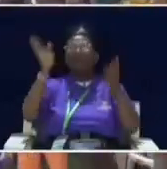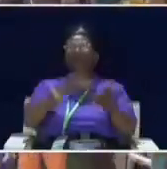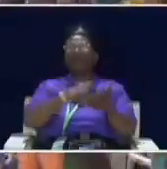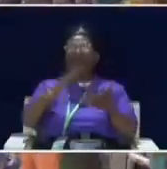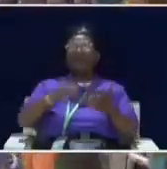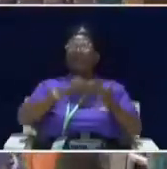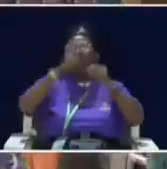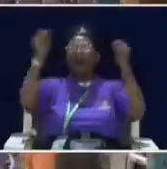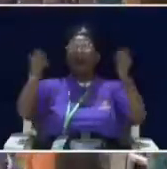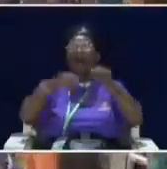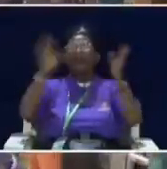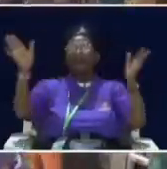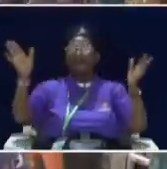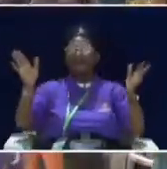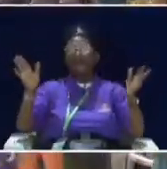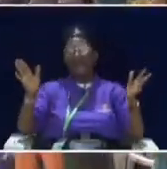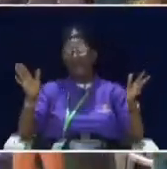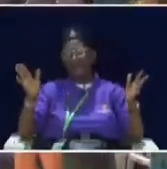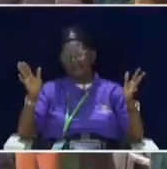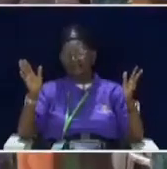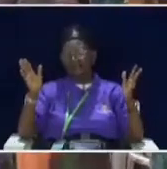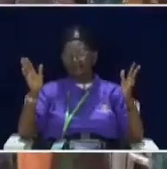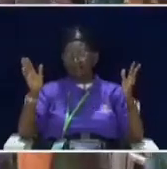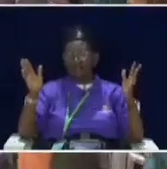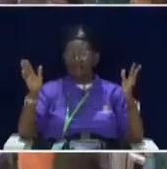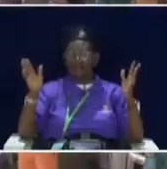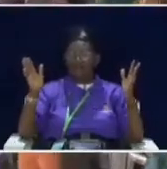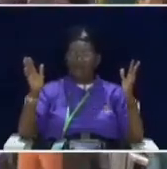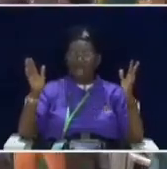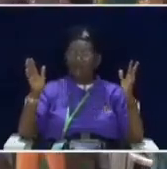Hallelujah, my Savior.